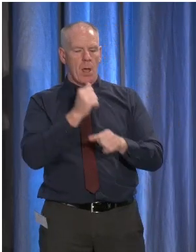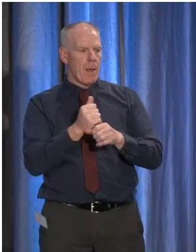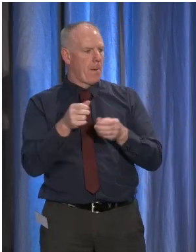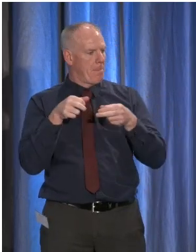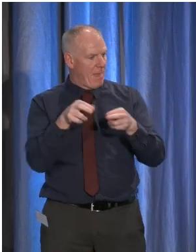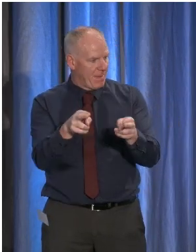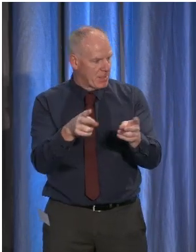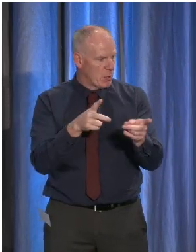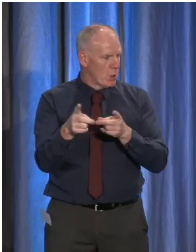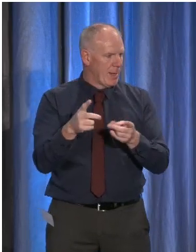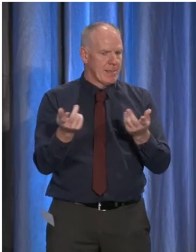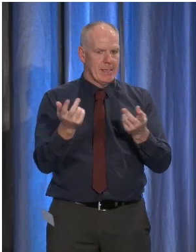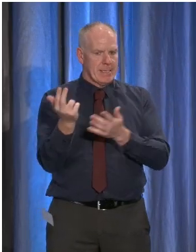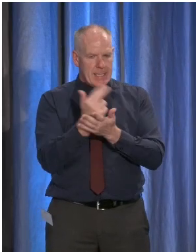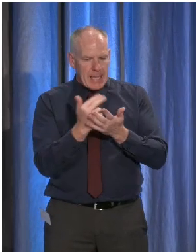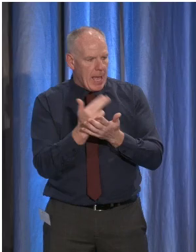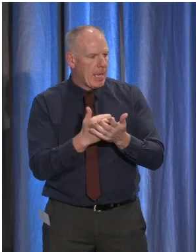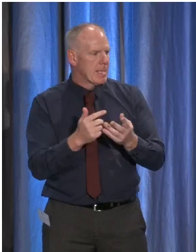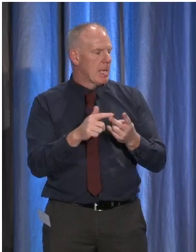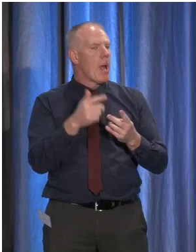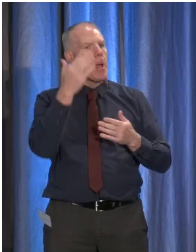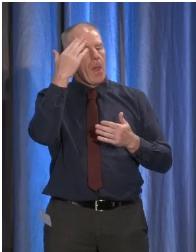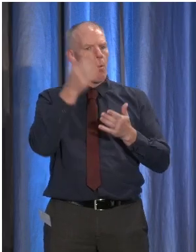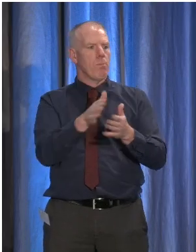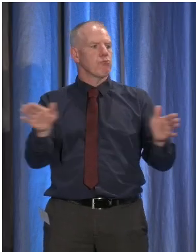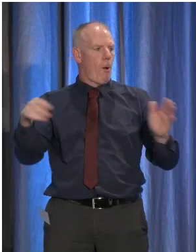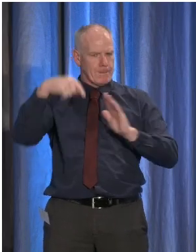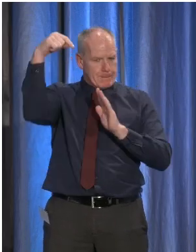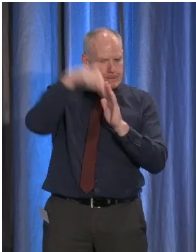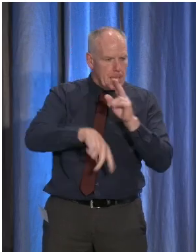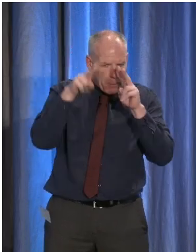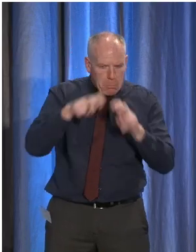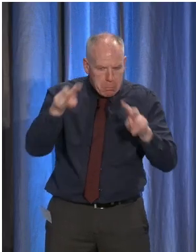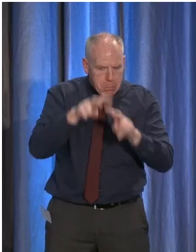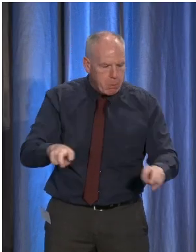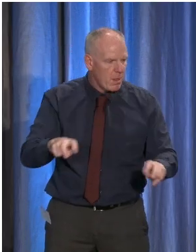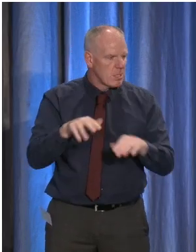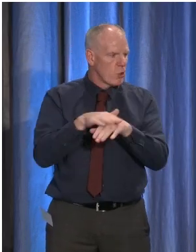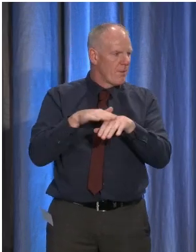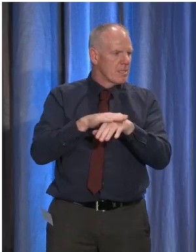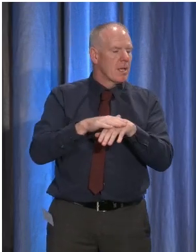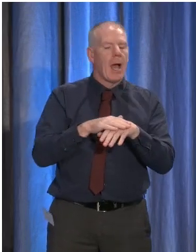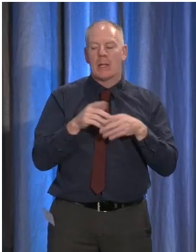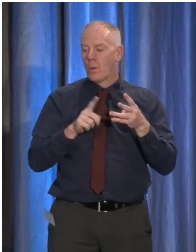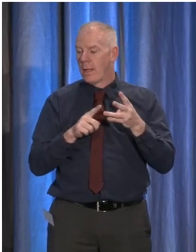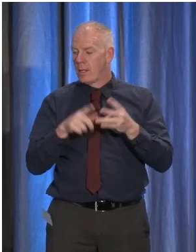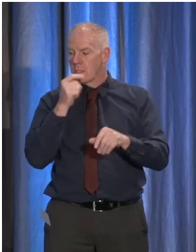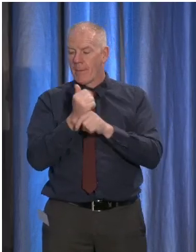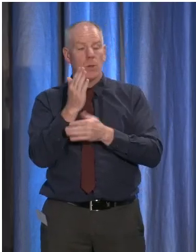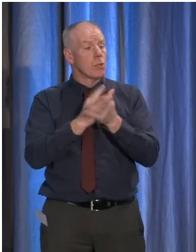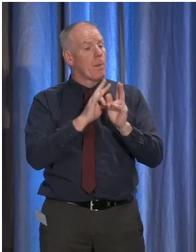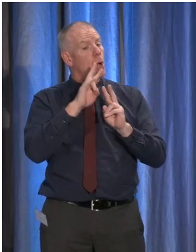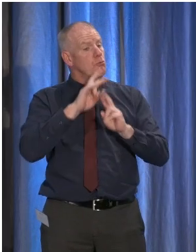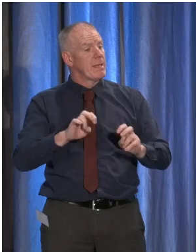our methodological design. We want you to know that it was broad and rigorous. And we also will share something of the research questions